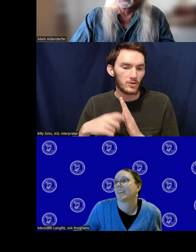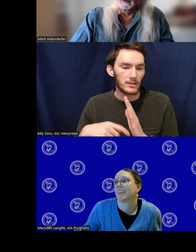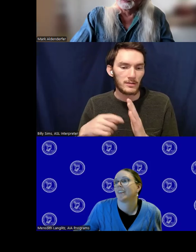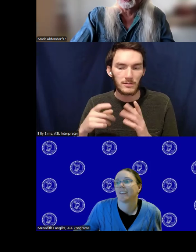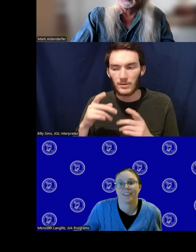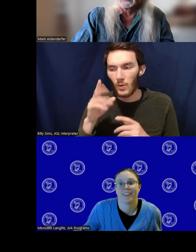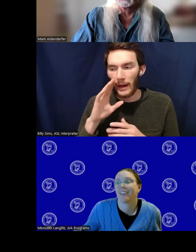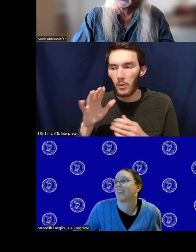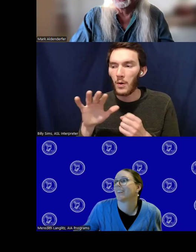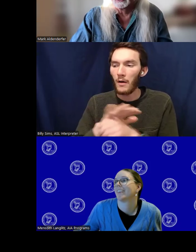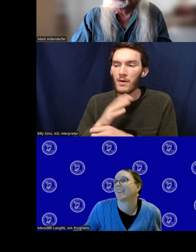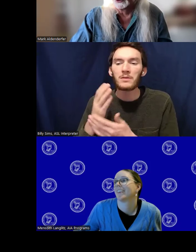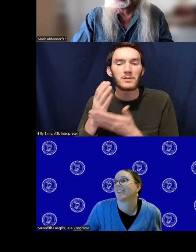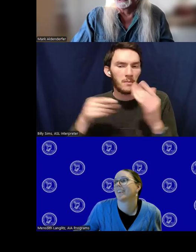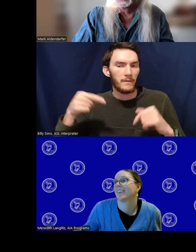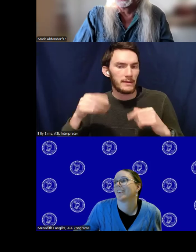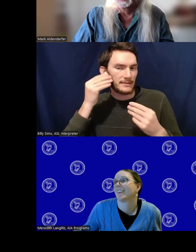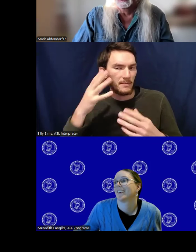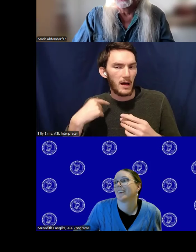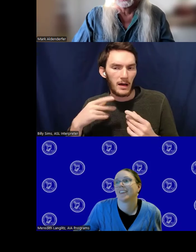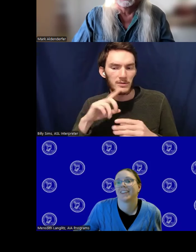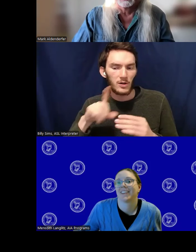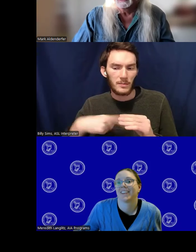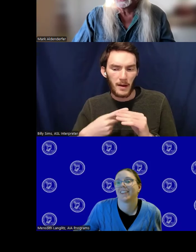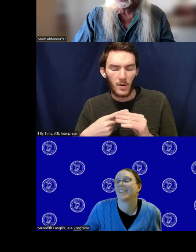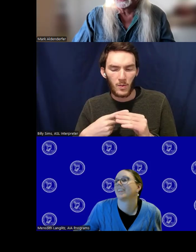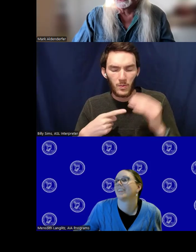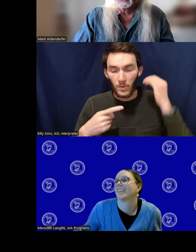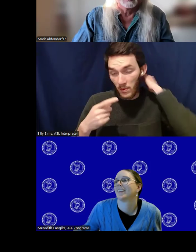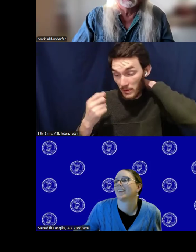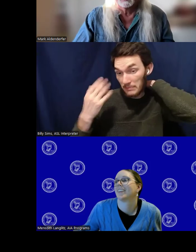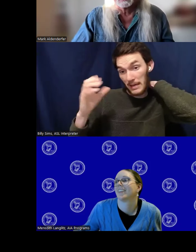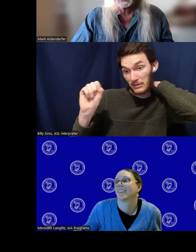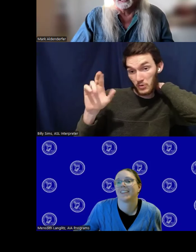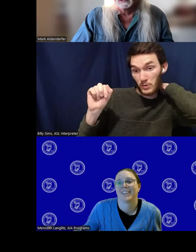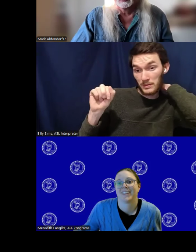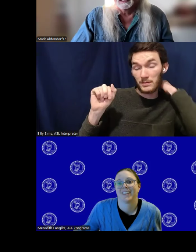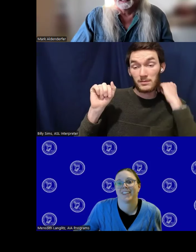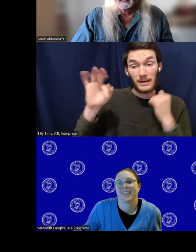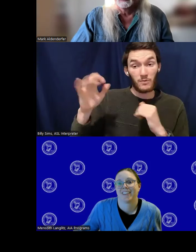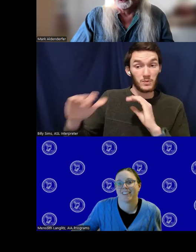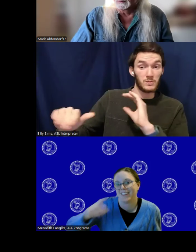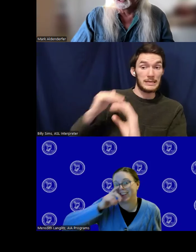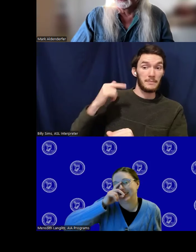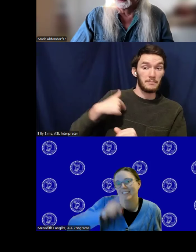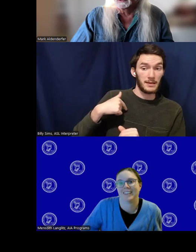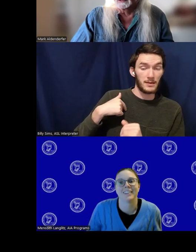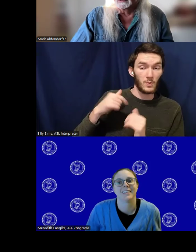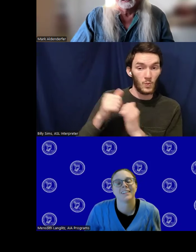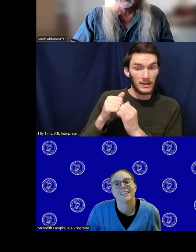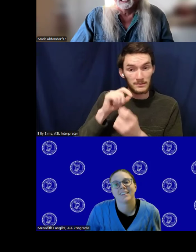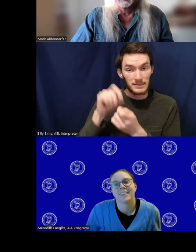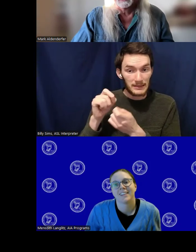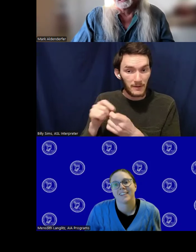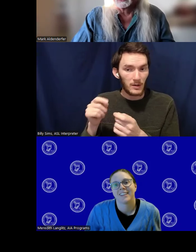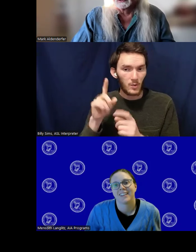will cover some of this information that I've talked about here. So there are many sources, and if anybody wants to email me and with specific questions,